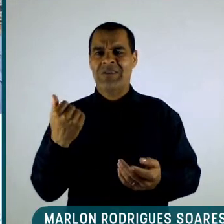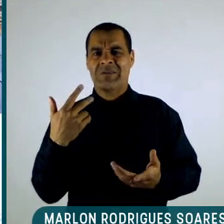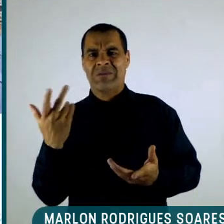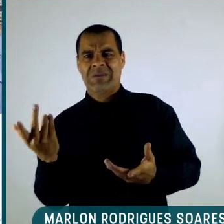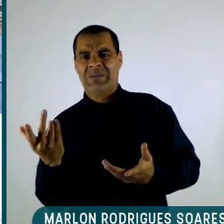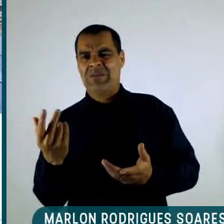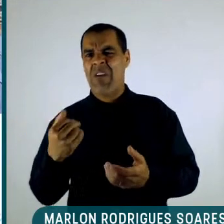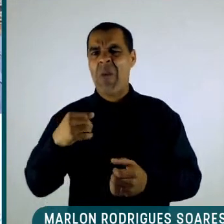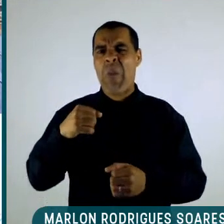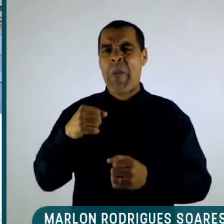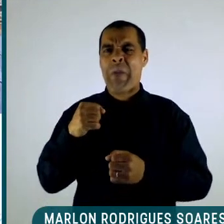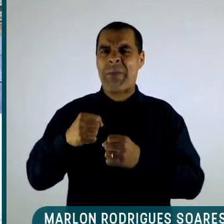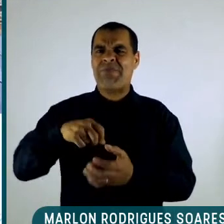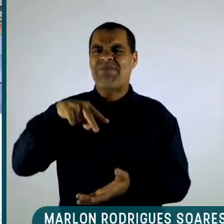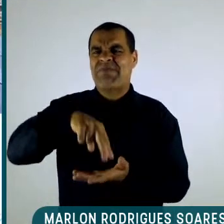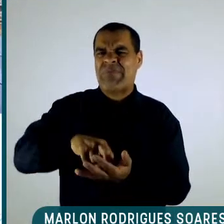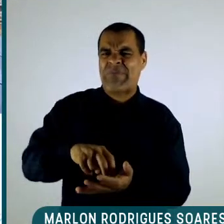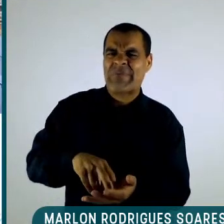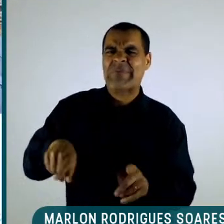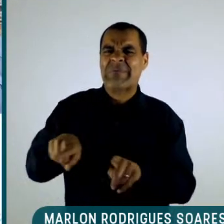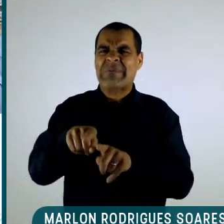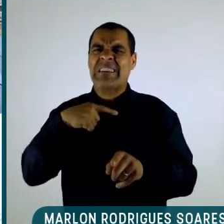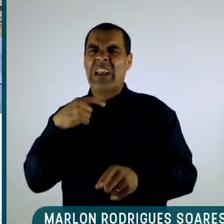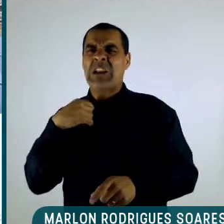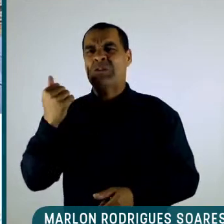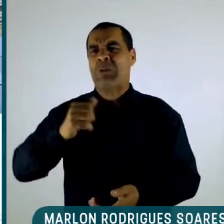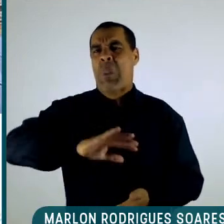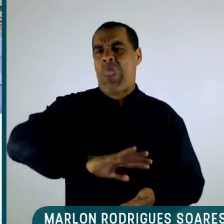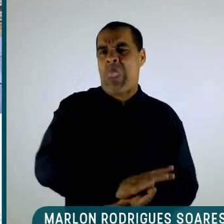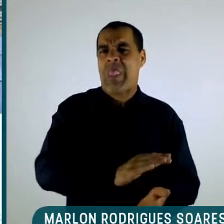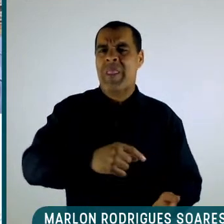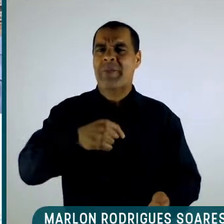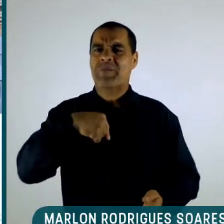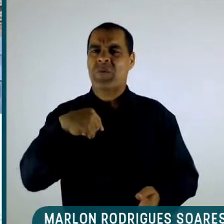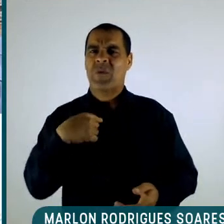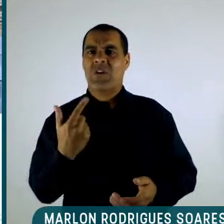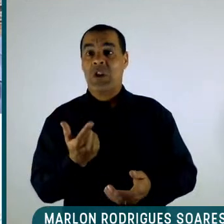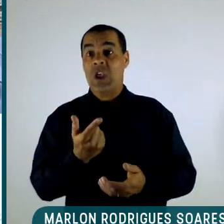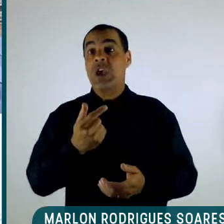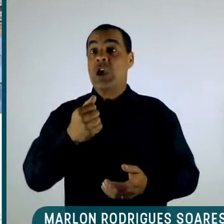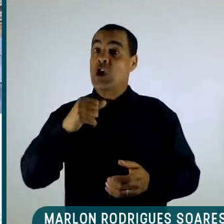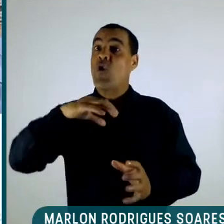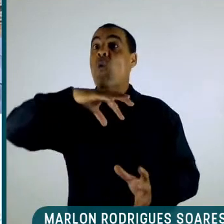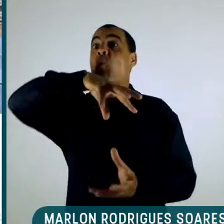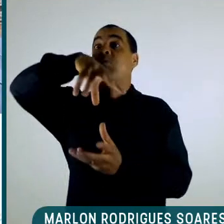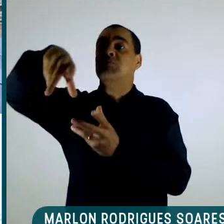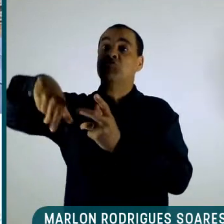They were killed, and it was